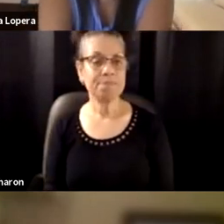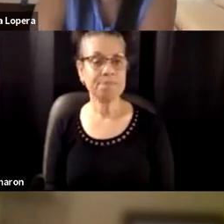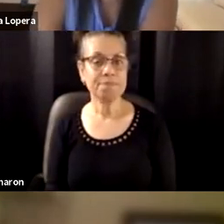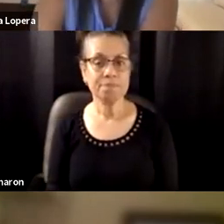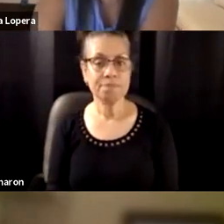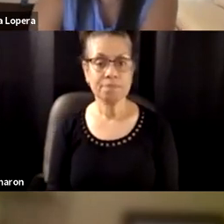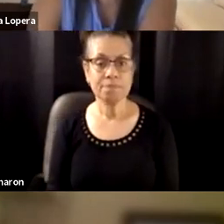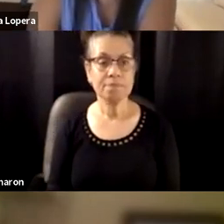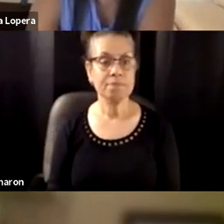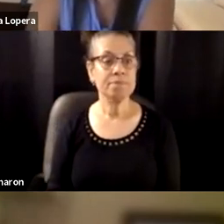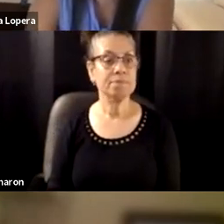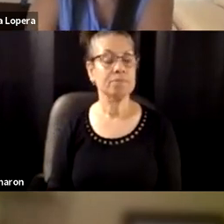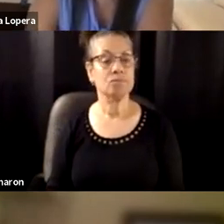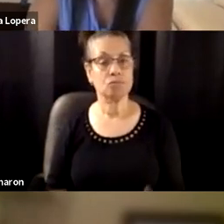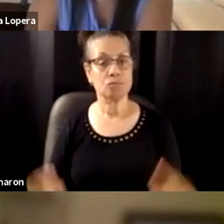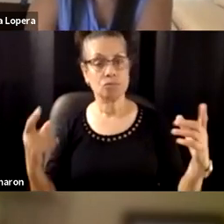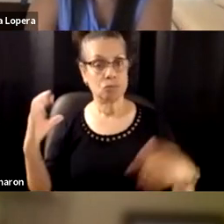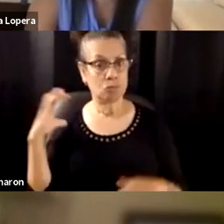other questions or comments